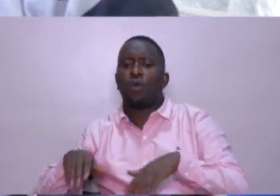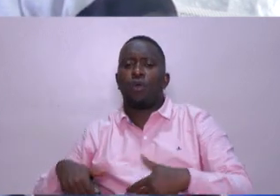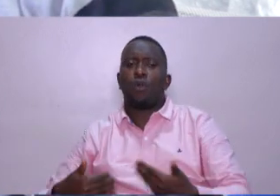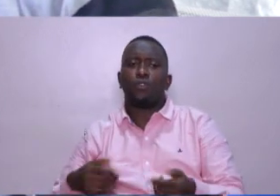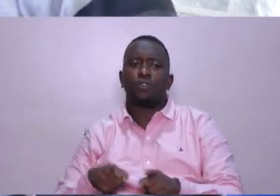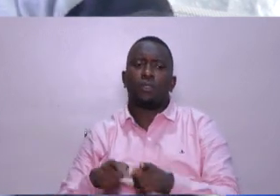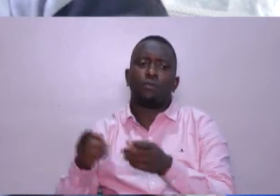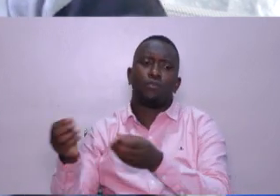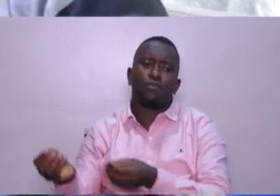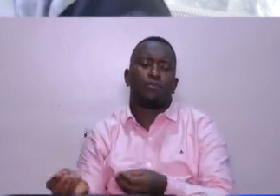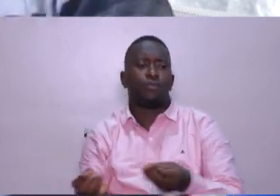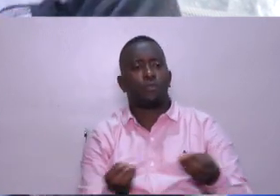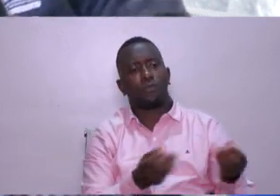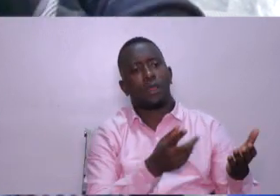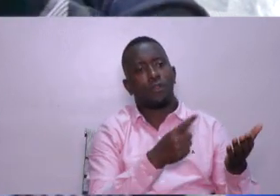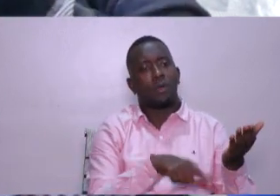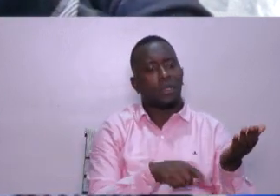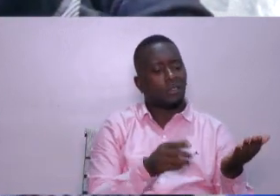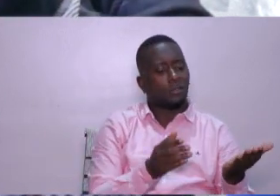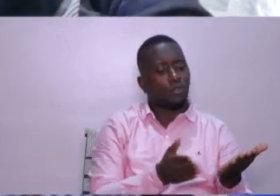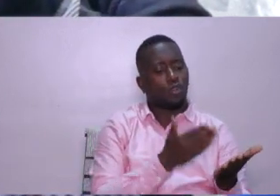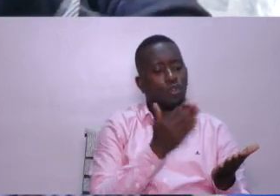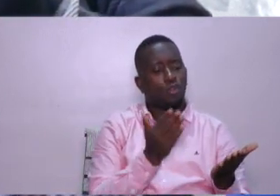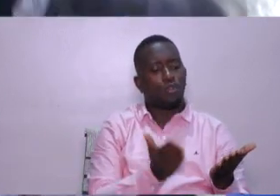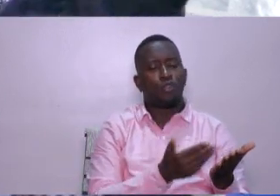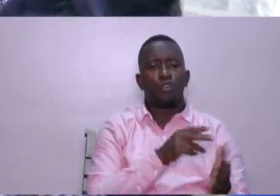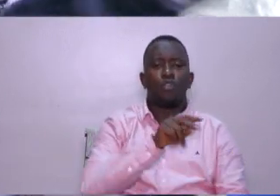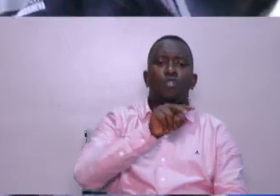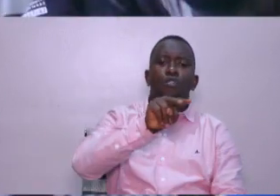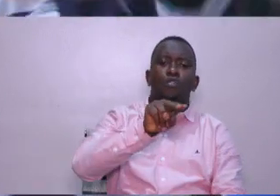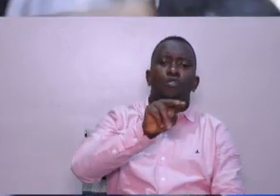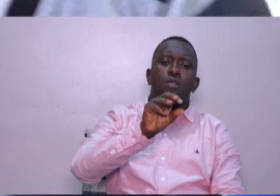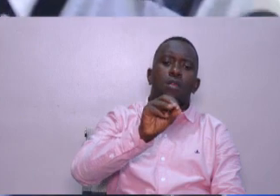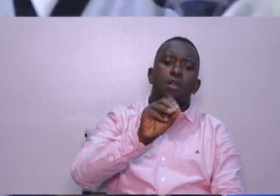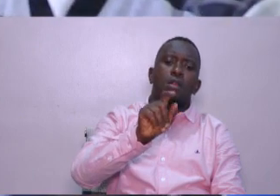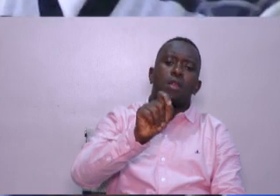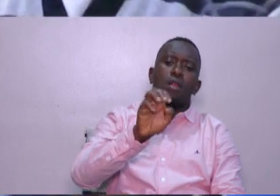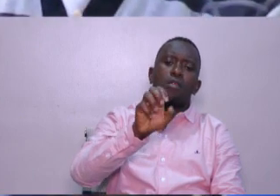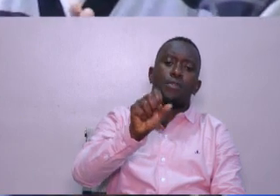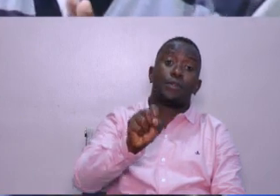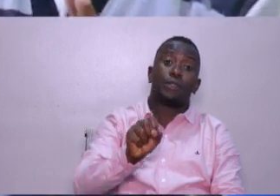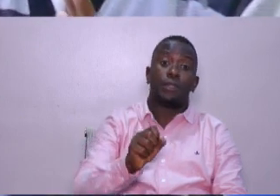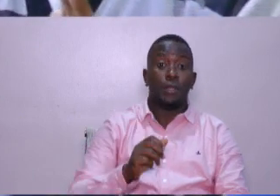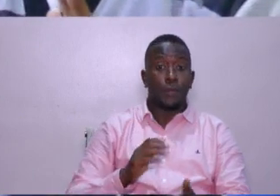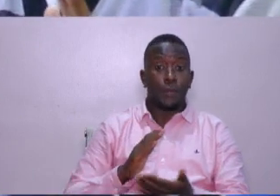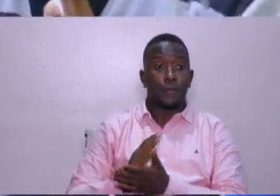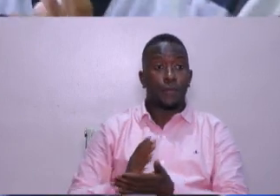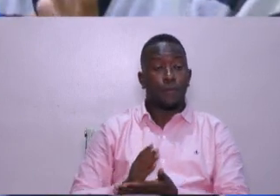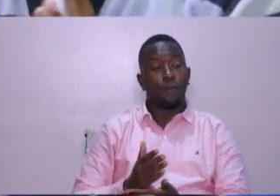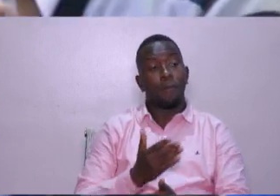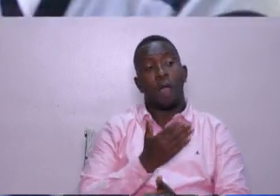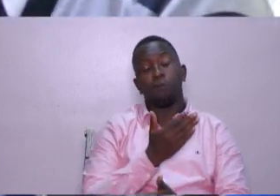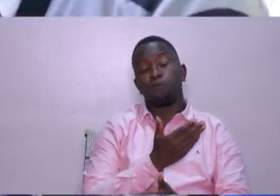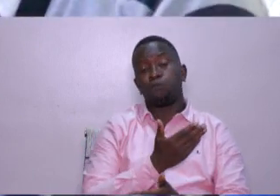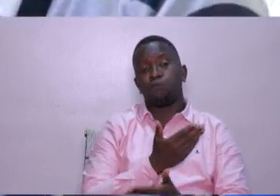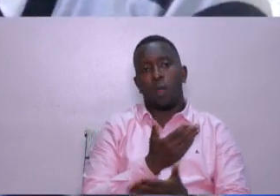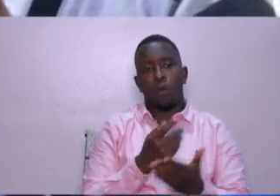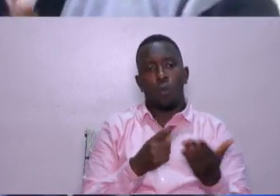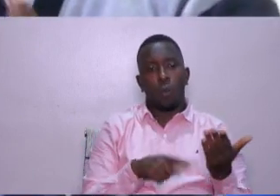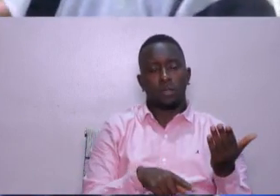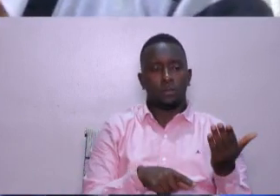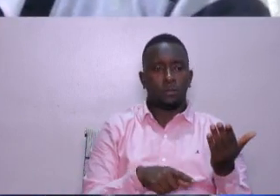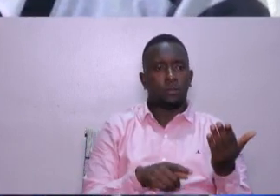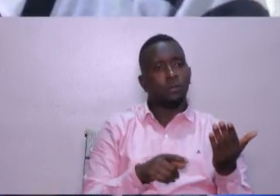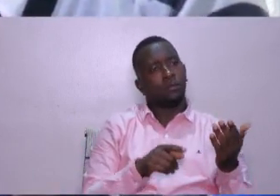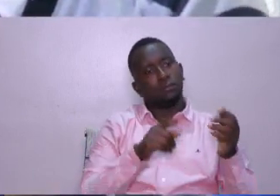notes that even though it's not on the screen, because the screen, if you give it too much, it